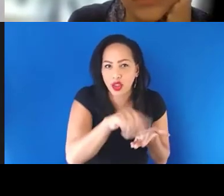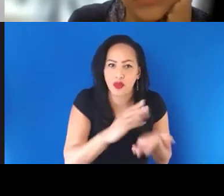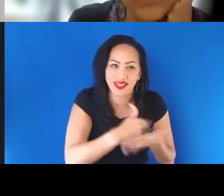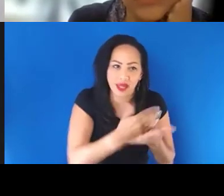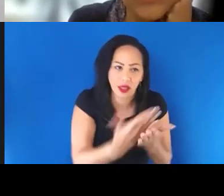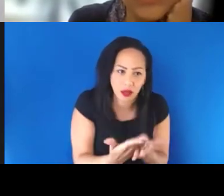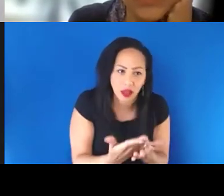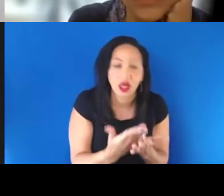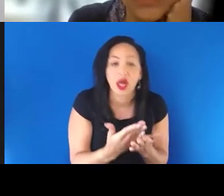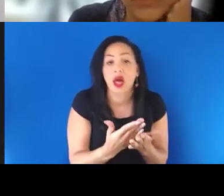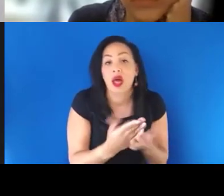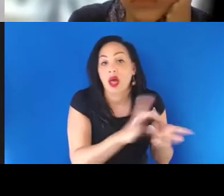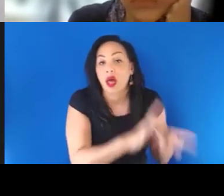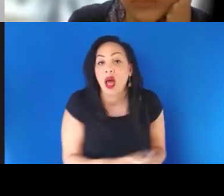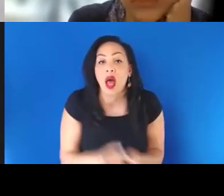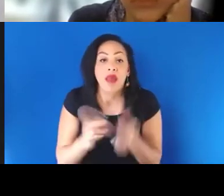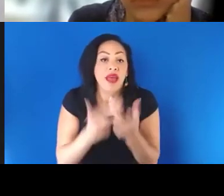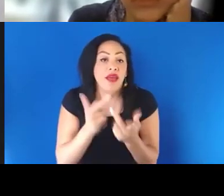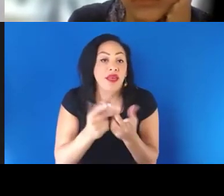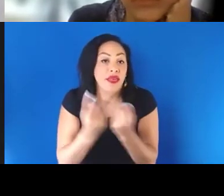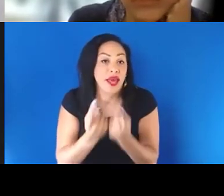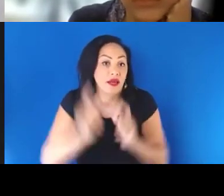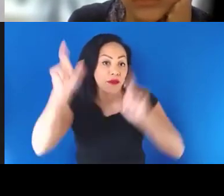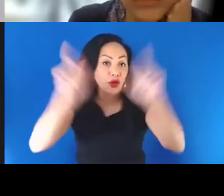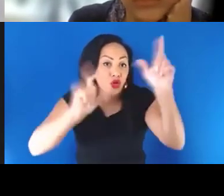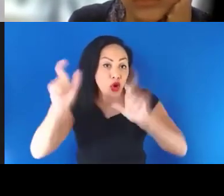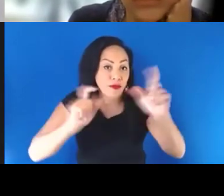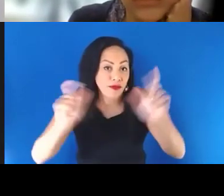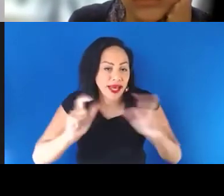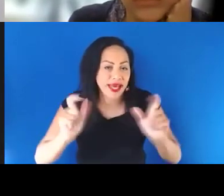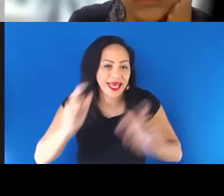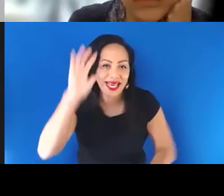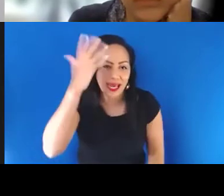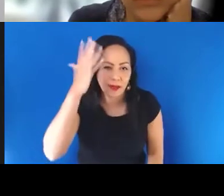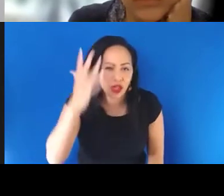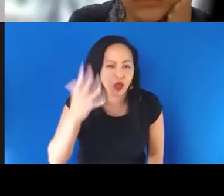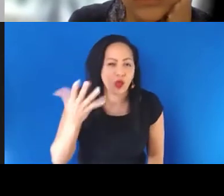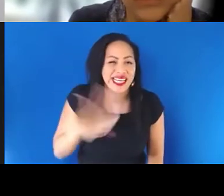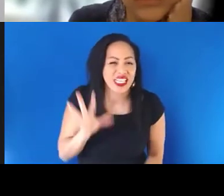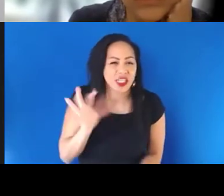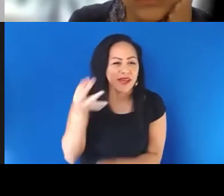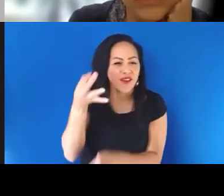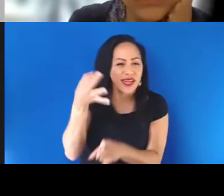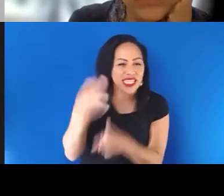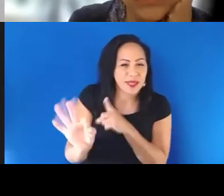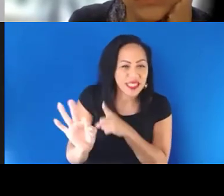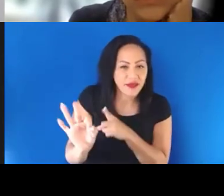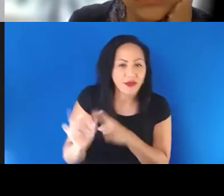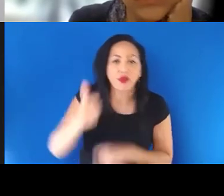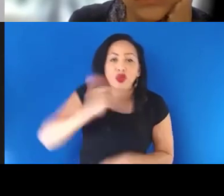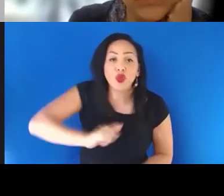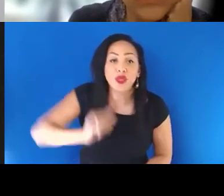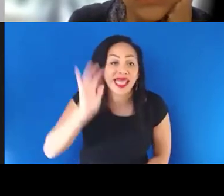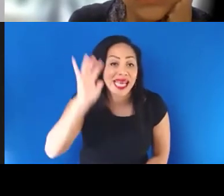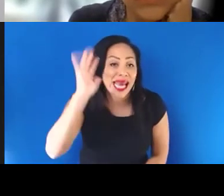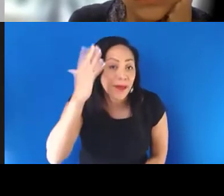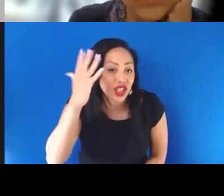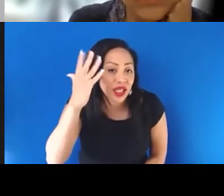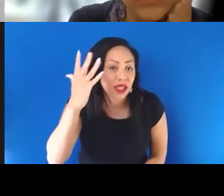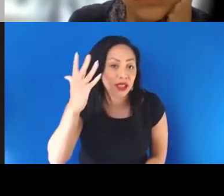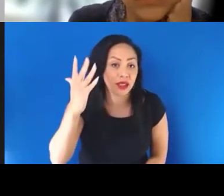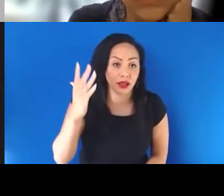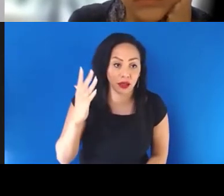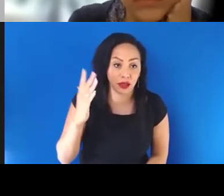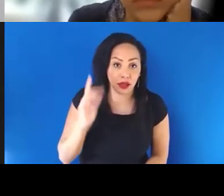and images, I think what is important is to get as specific as possible. So when we're using images of people, that we